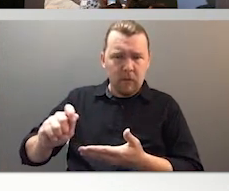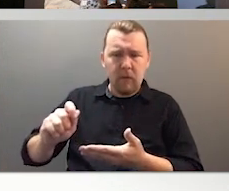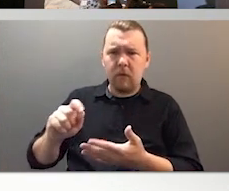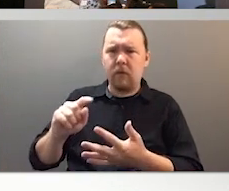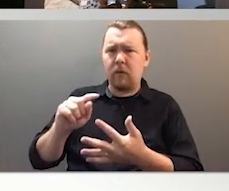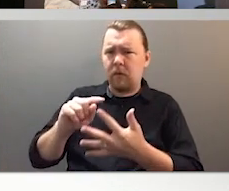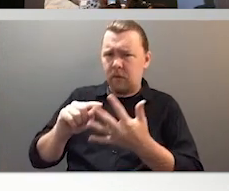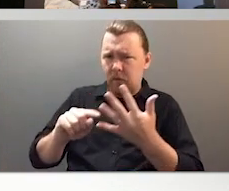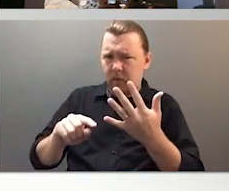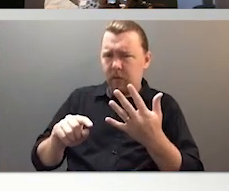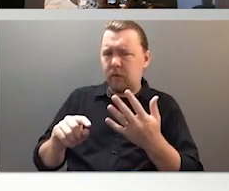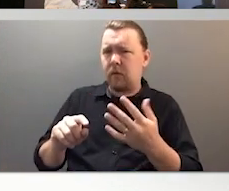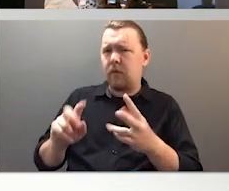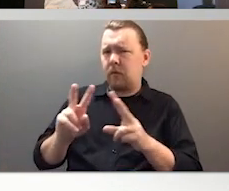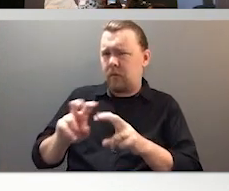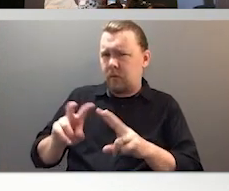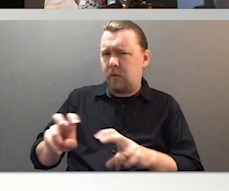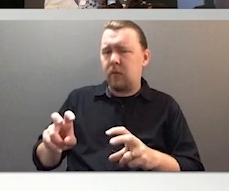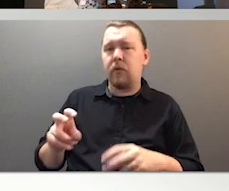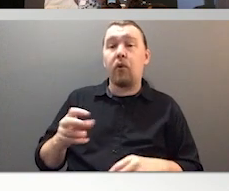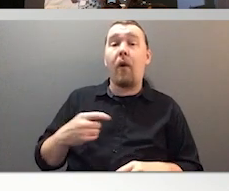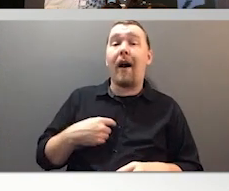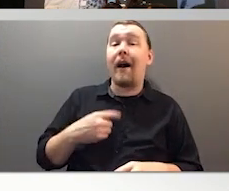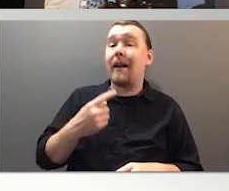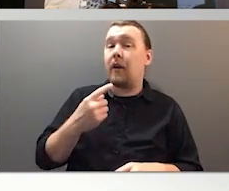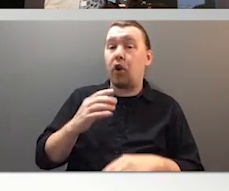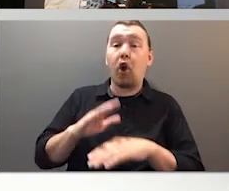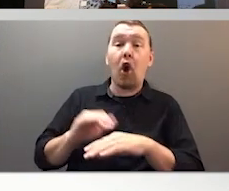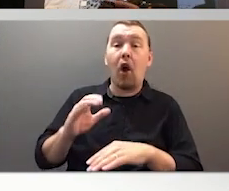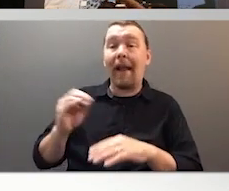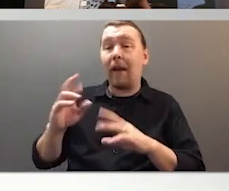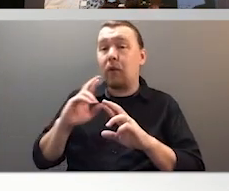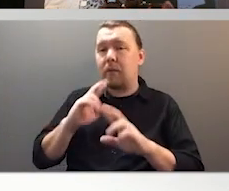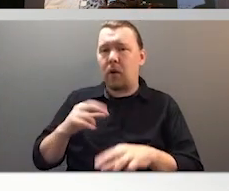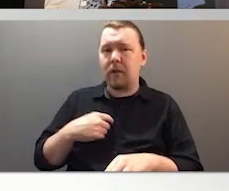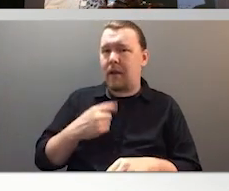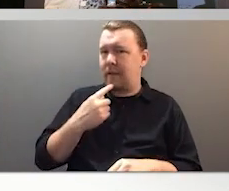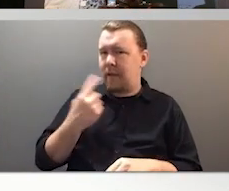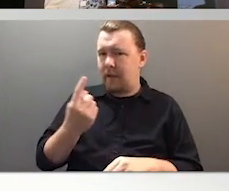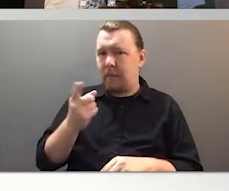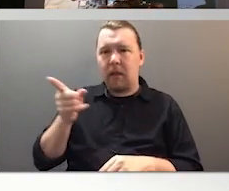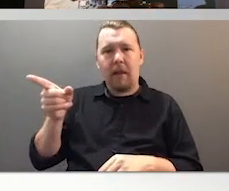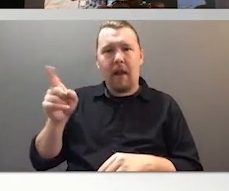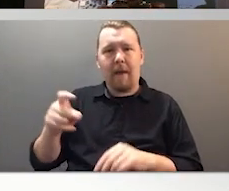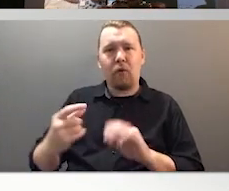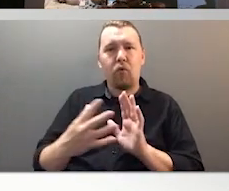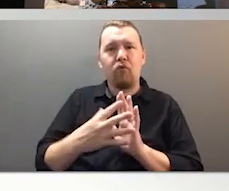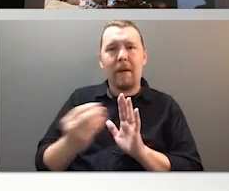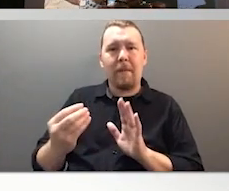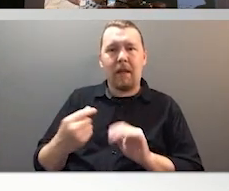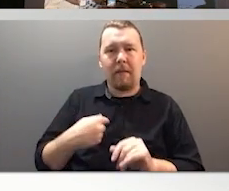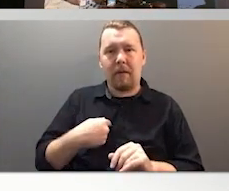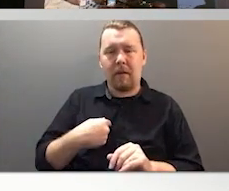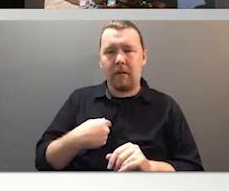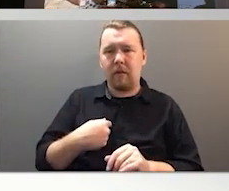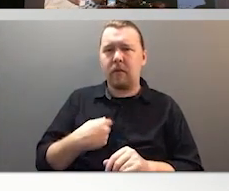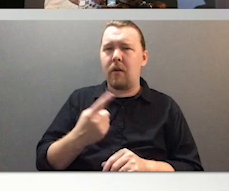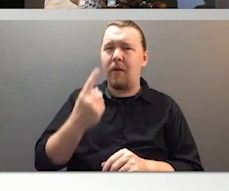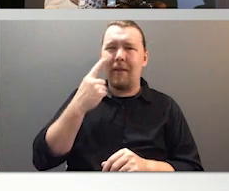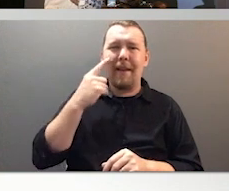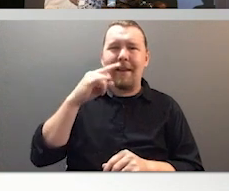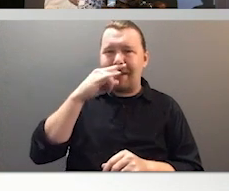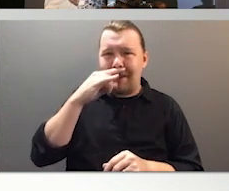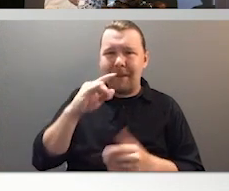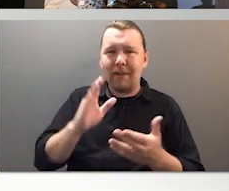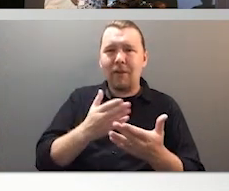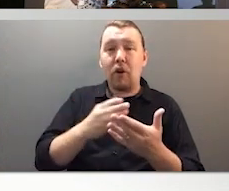a simple call and response. I say something, and I'm going to ask you to repeat it. So think of all those like kid songs. Anybody